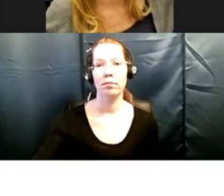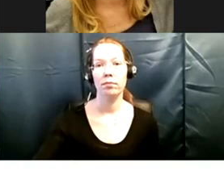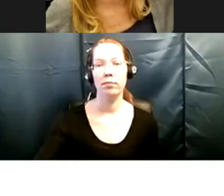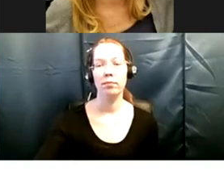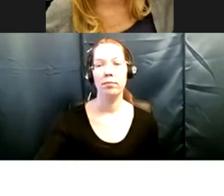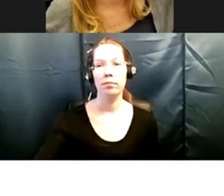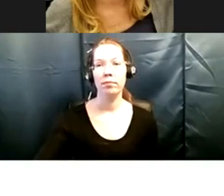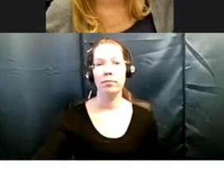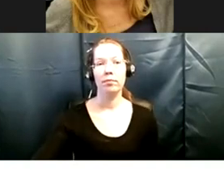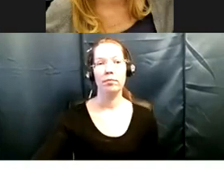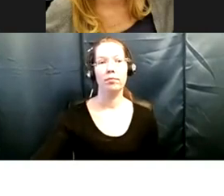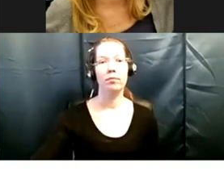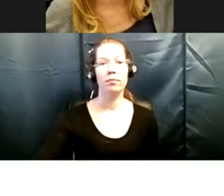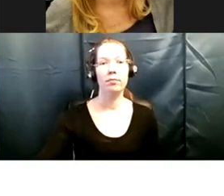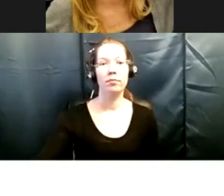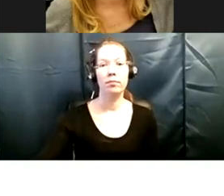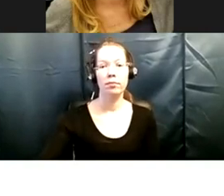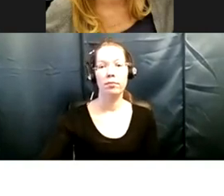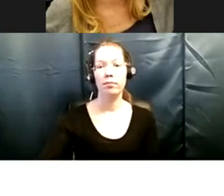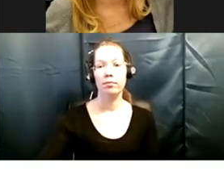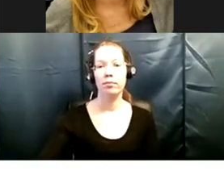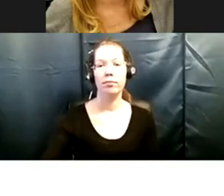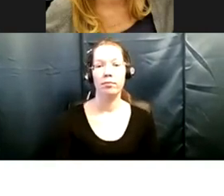All right, so first up is assistive technology.